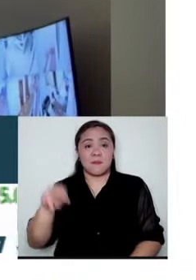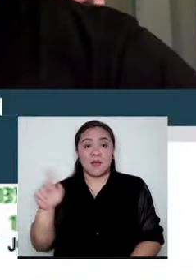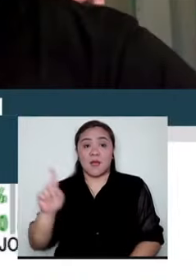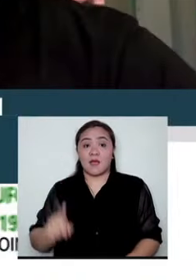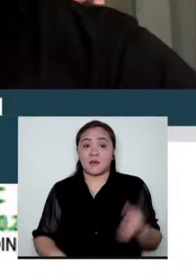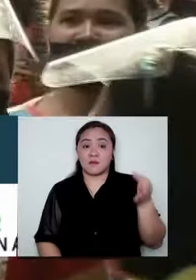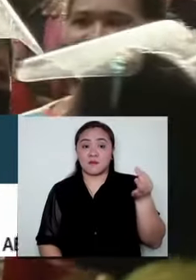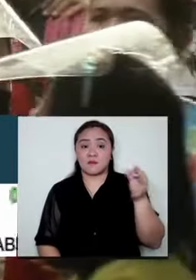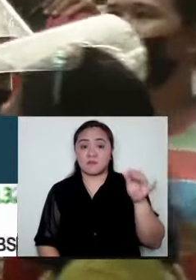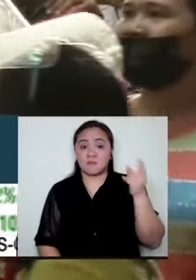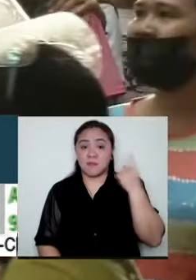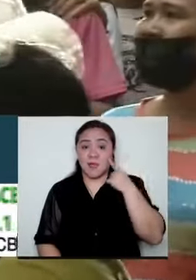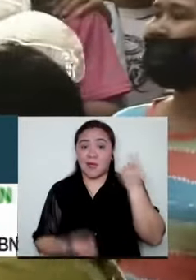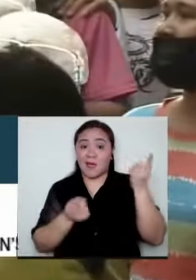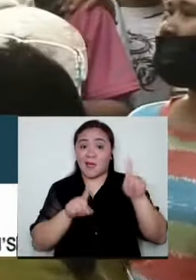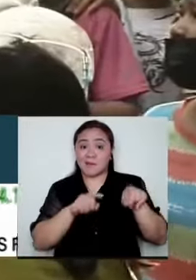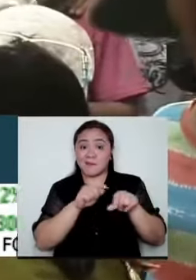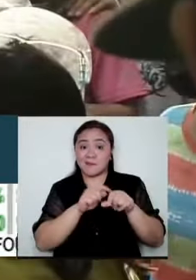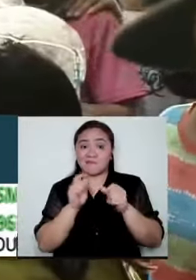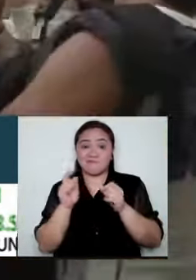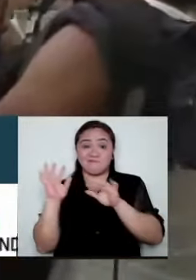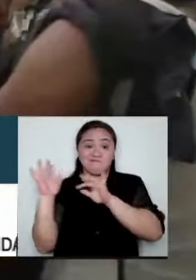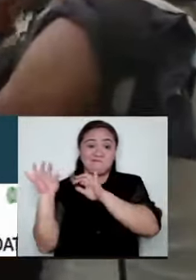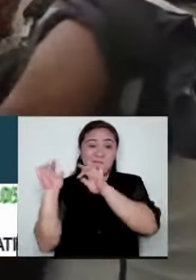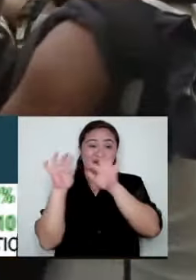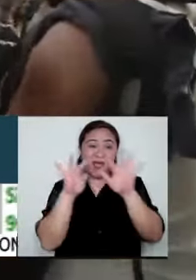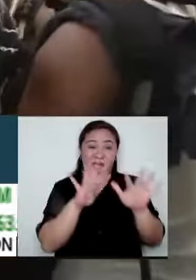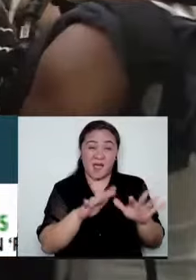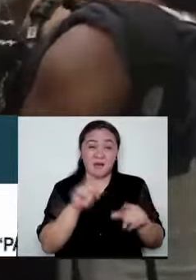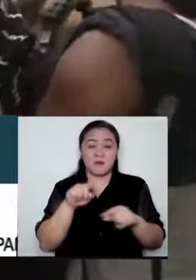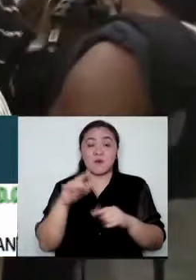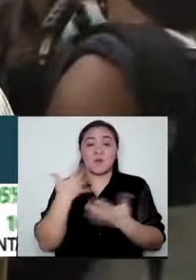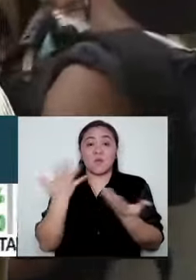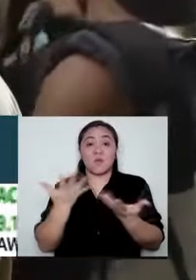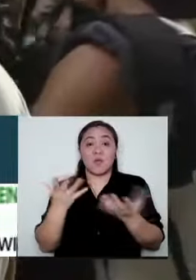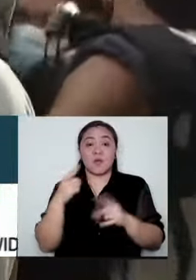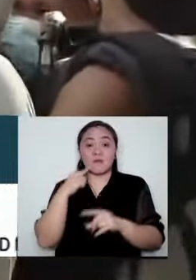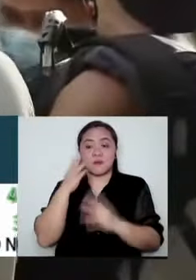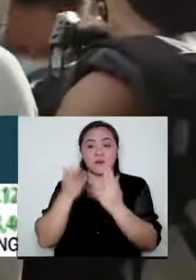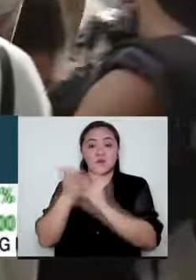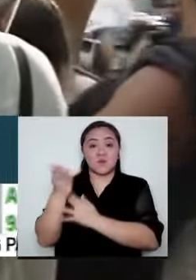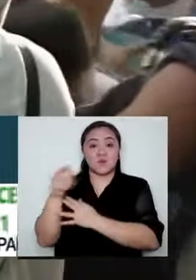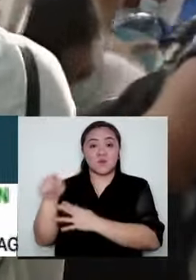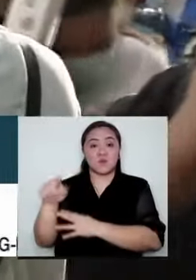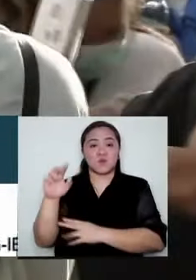in vaccination sites in Manila, hackers tried to get into the city's website.